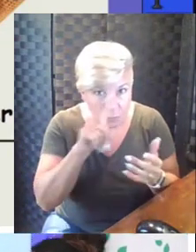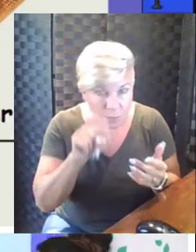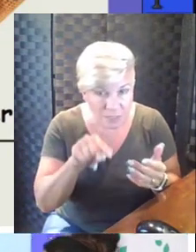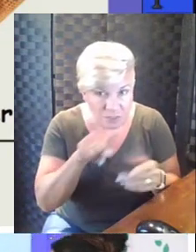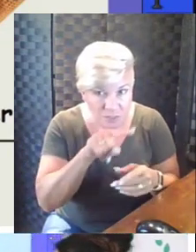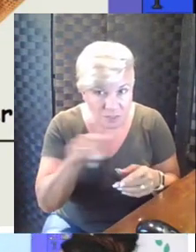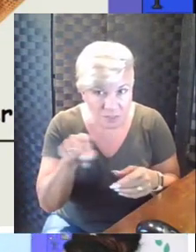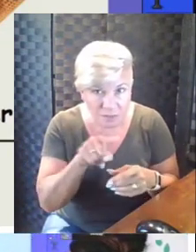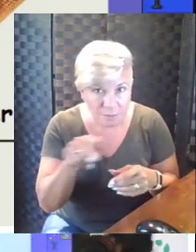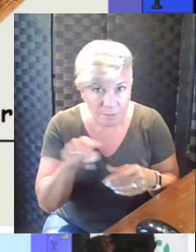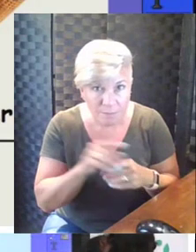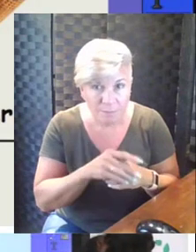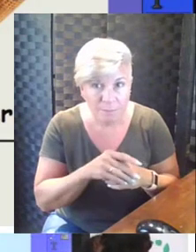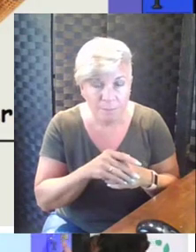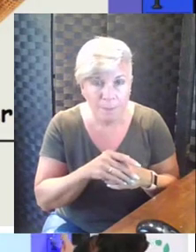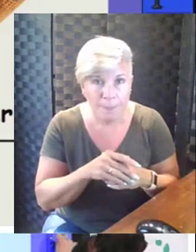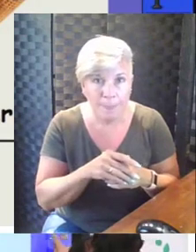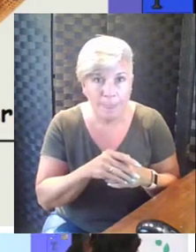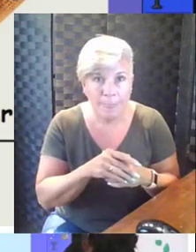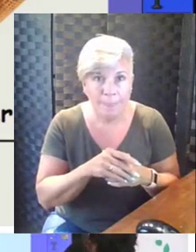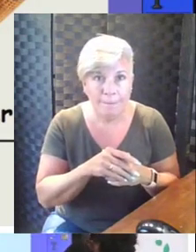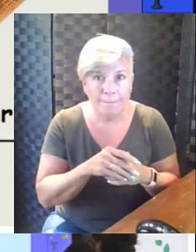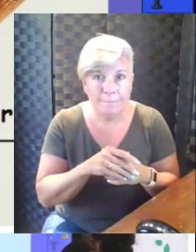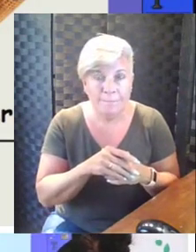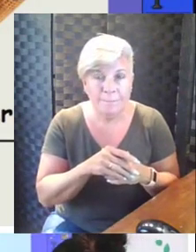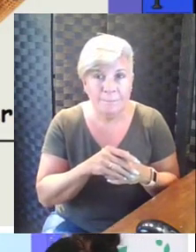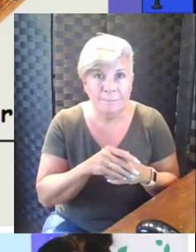question in this problem?